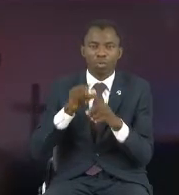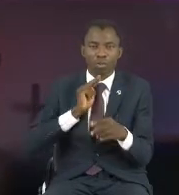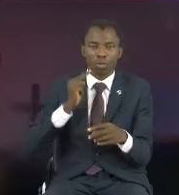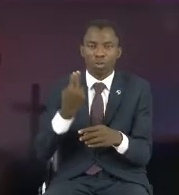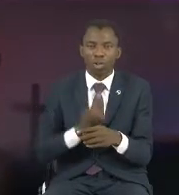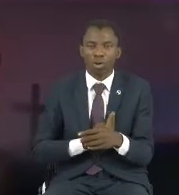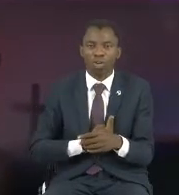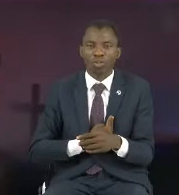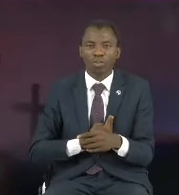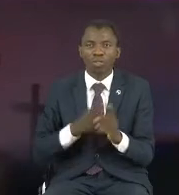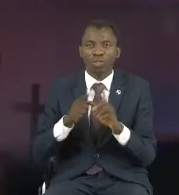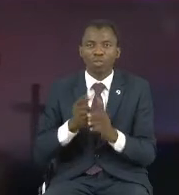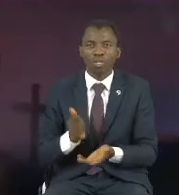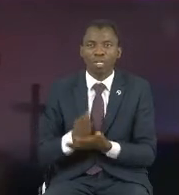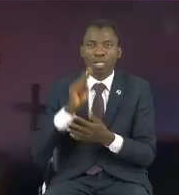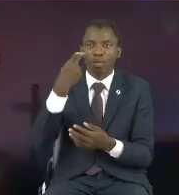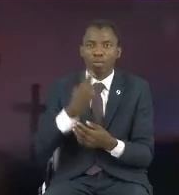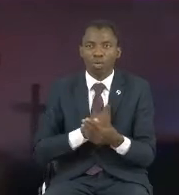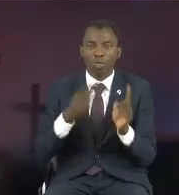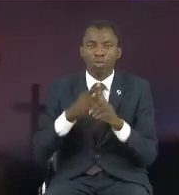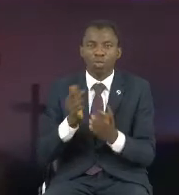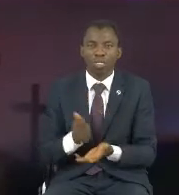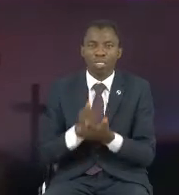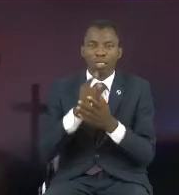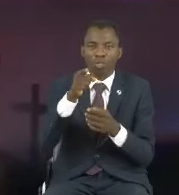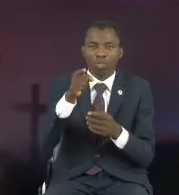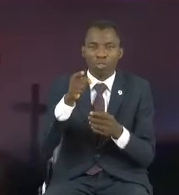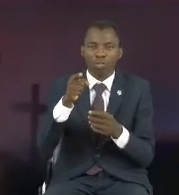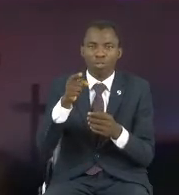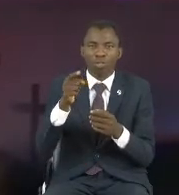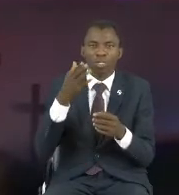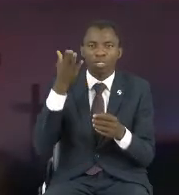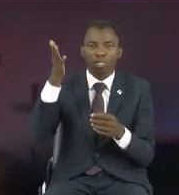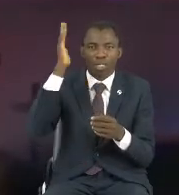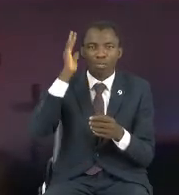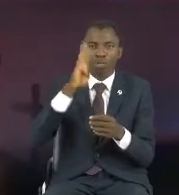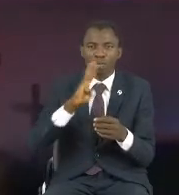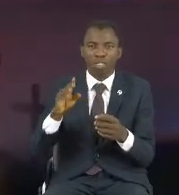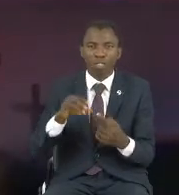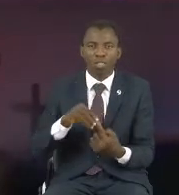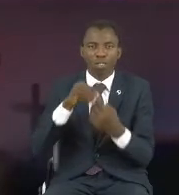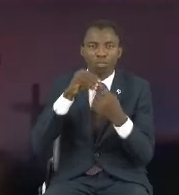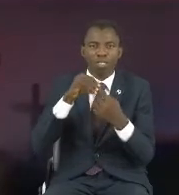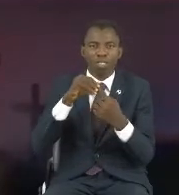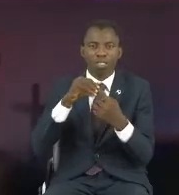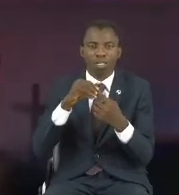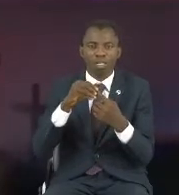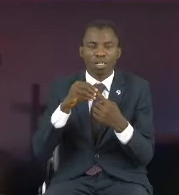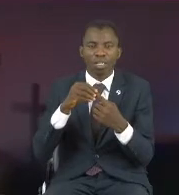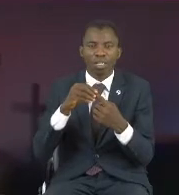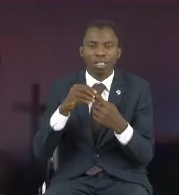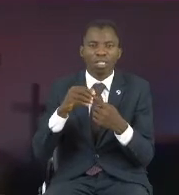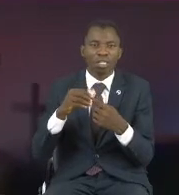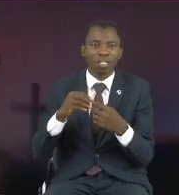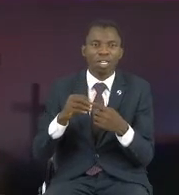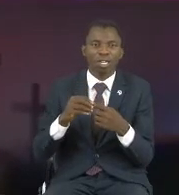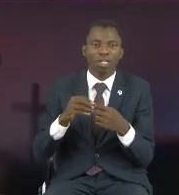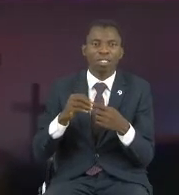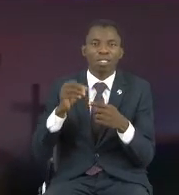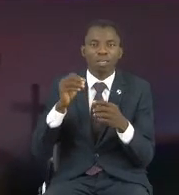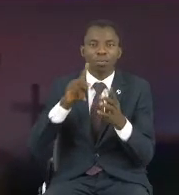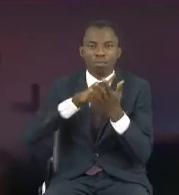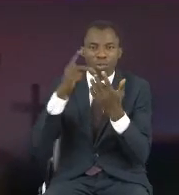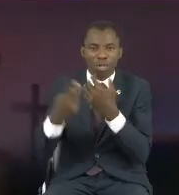to help us to help you. And there will be a special online banquet for all those watching